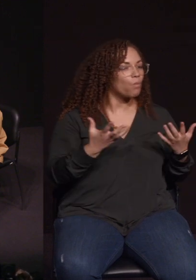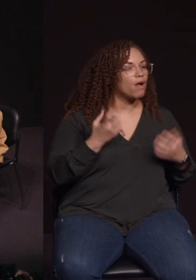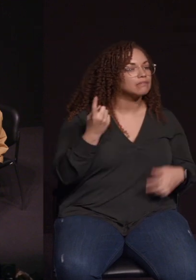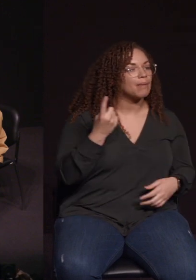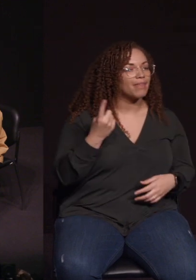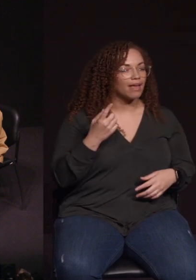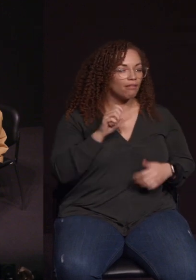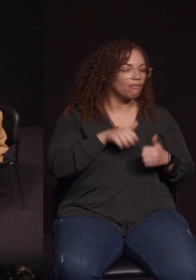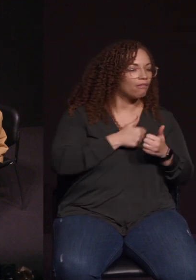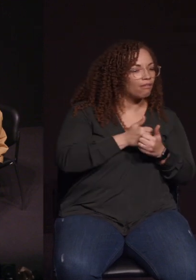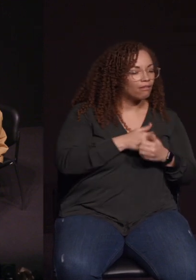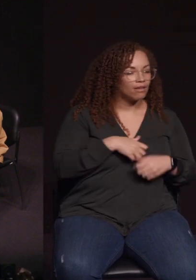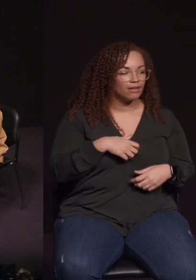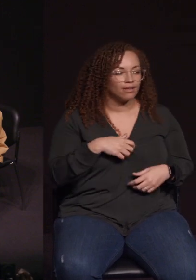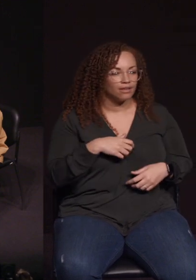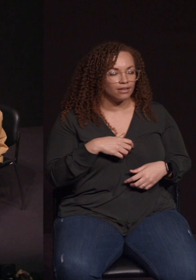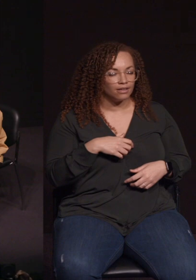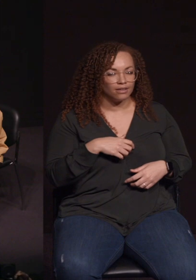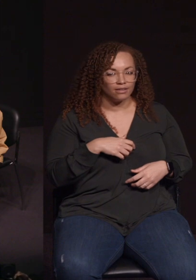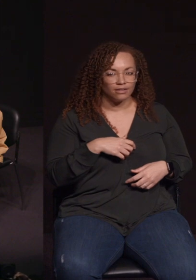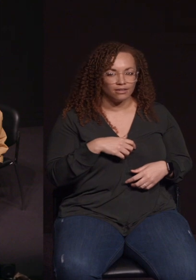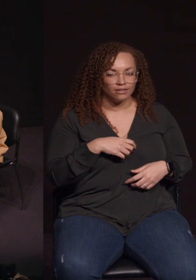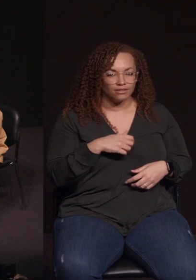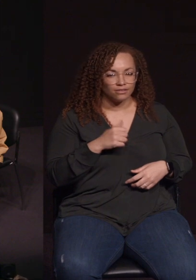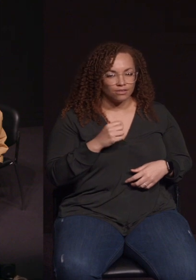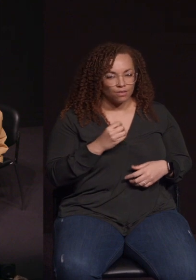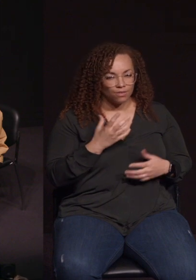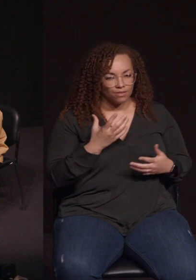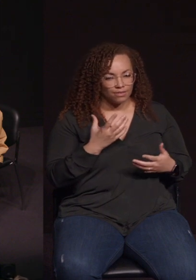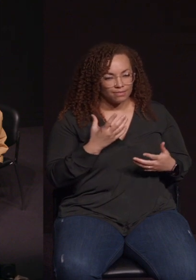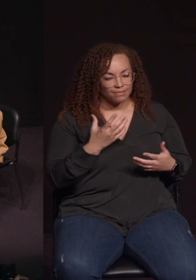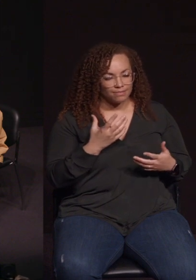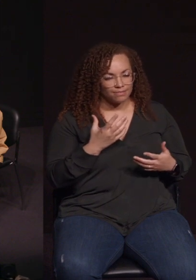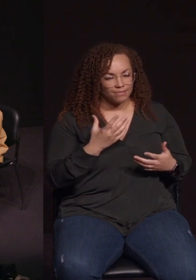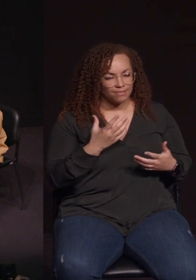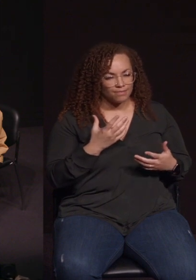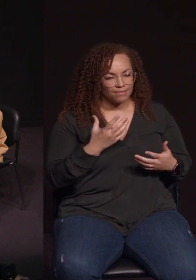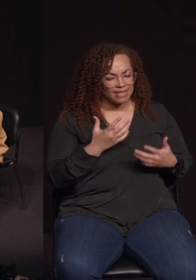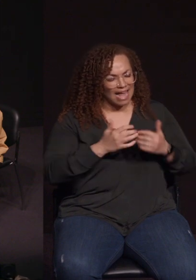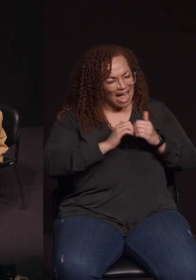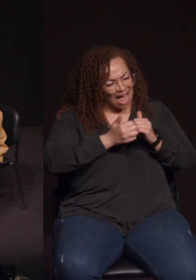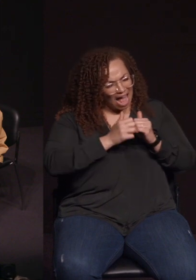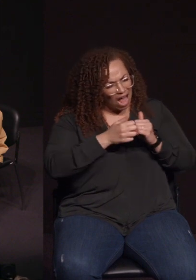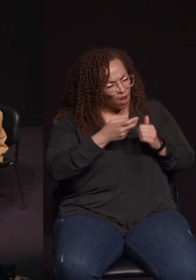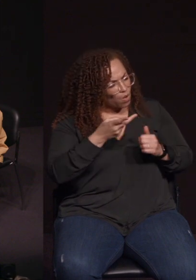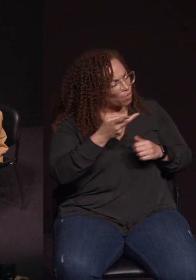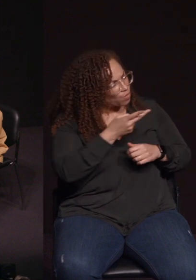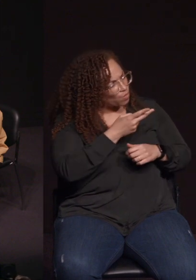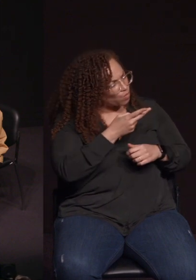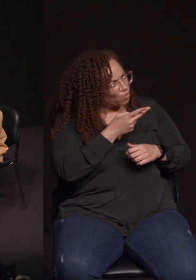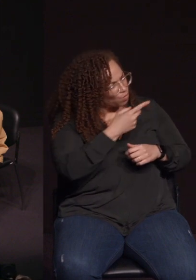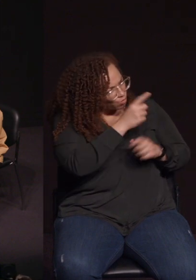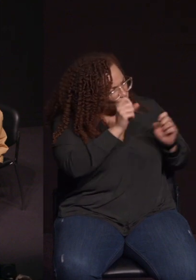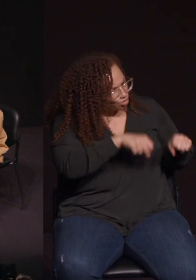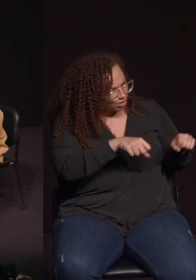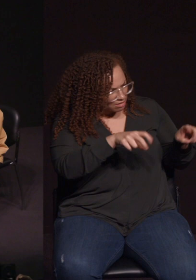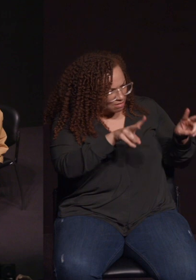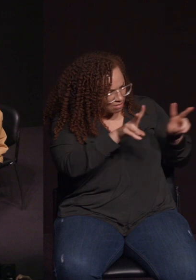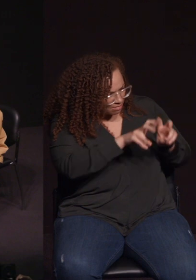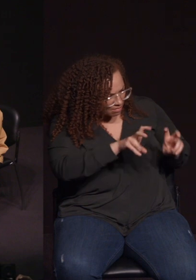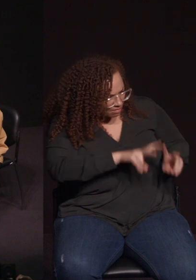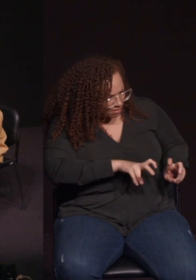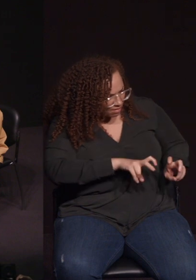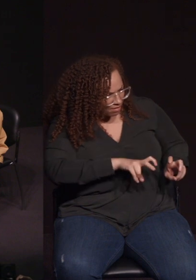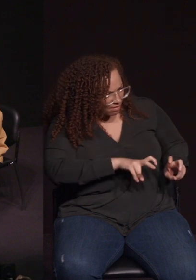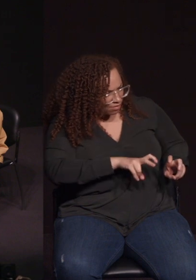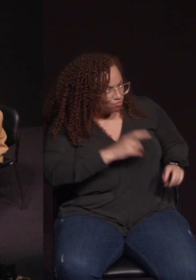how important it is, and how was it that you were able to decipher that? Because we know